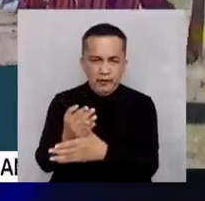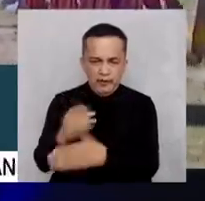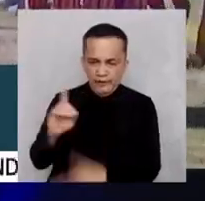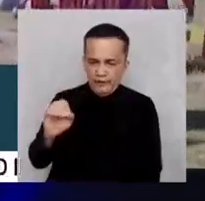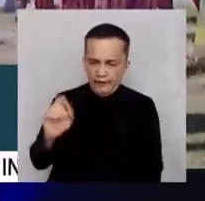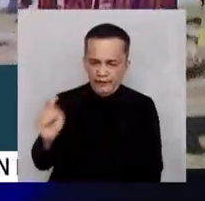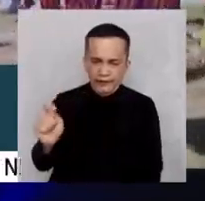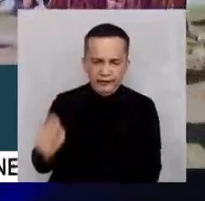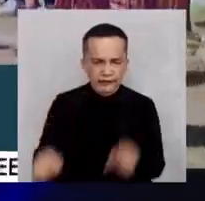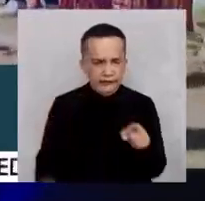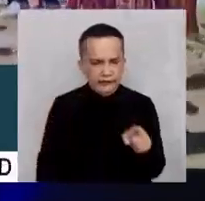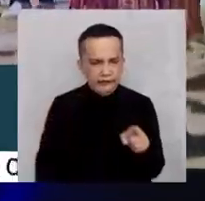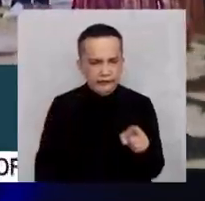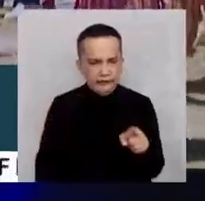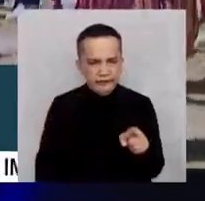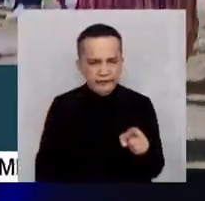and